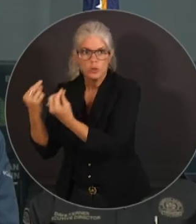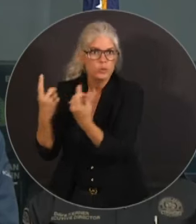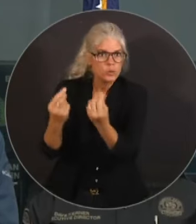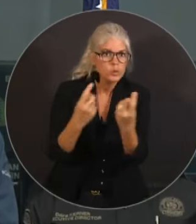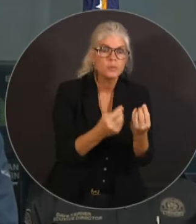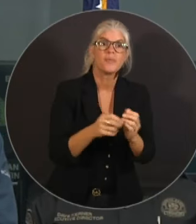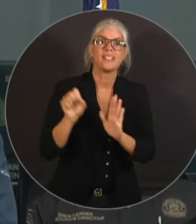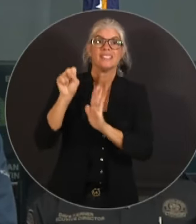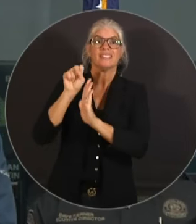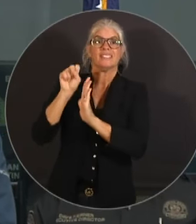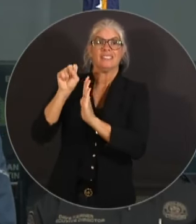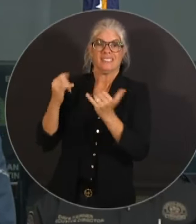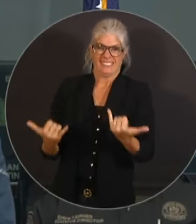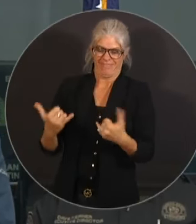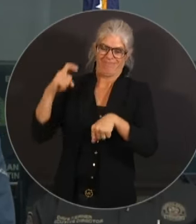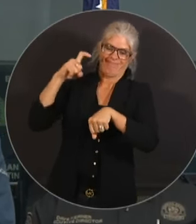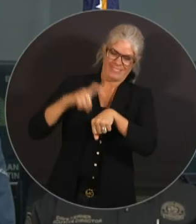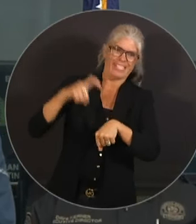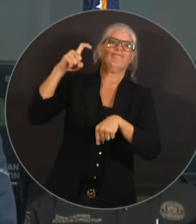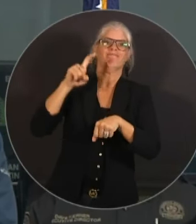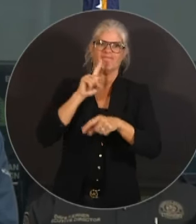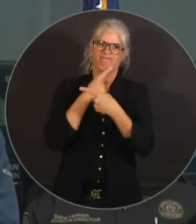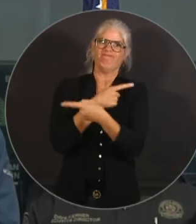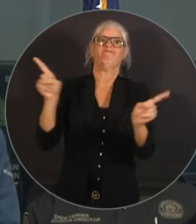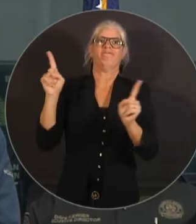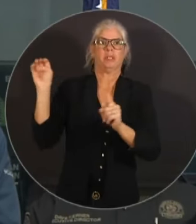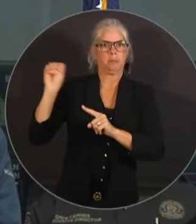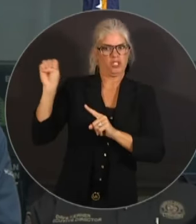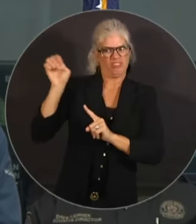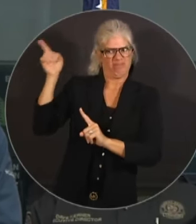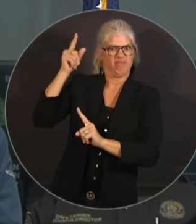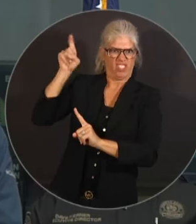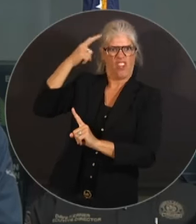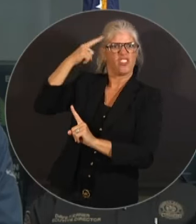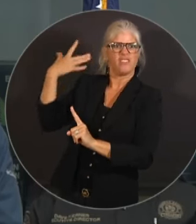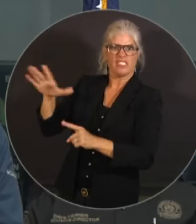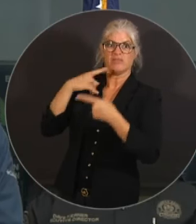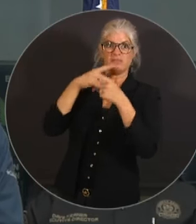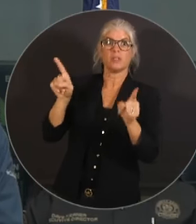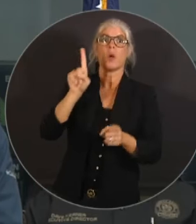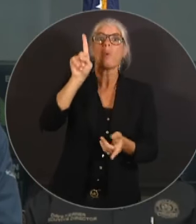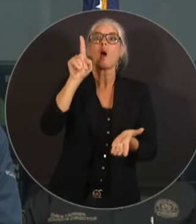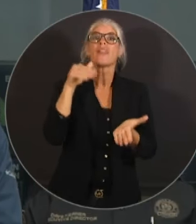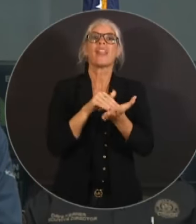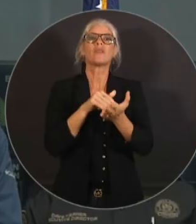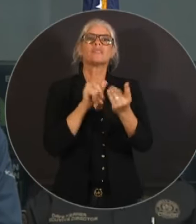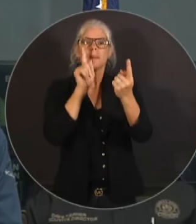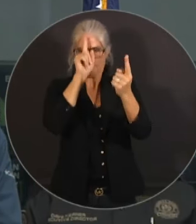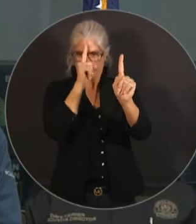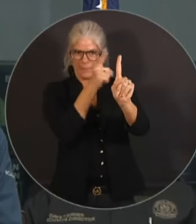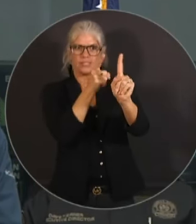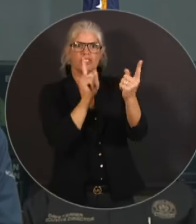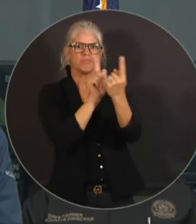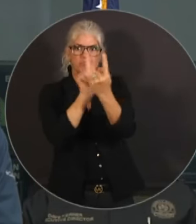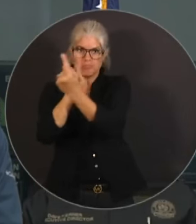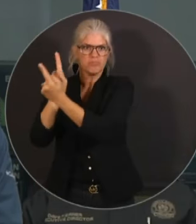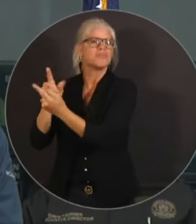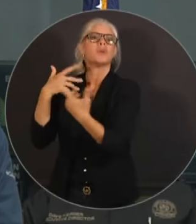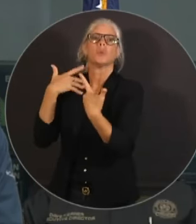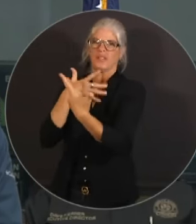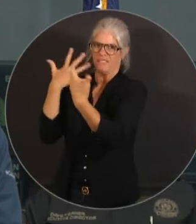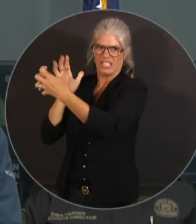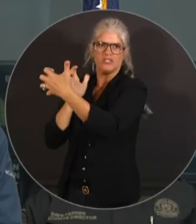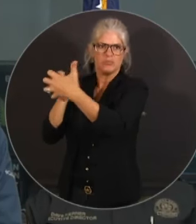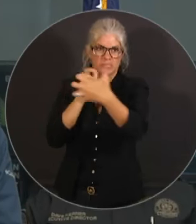Emergency Response Team, as the Governor has mentioned, are working on nearly 1,000 missions. Some of those missions that are starting to come in are definitely post-landfall